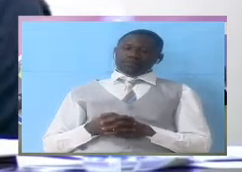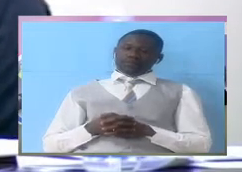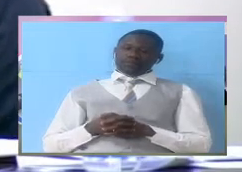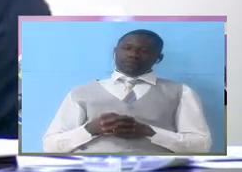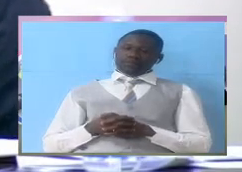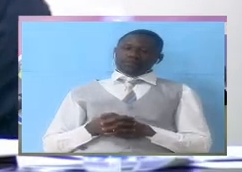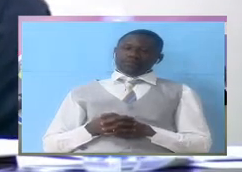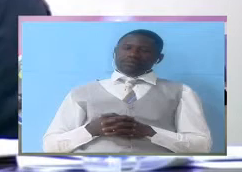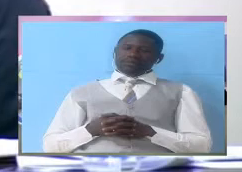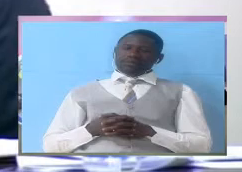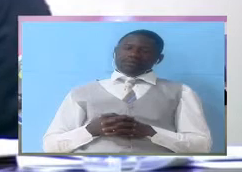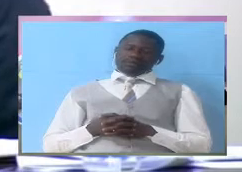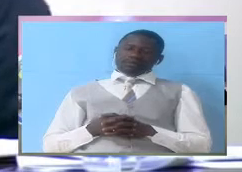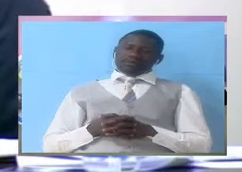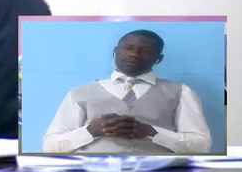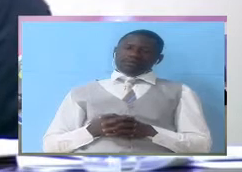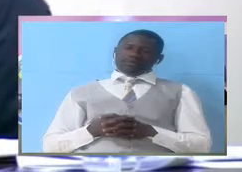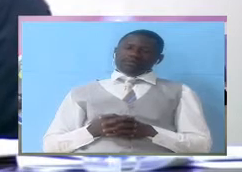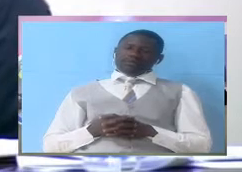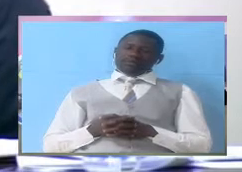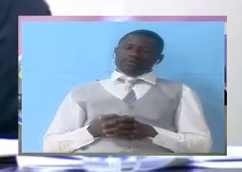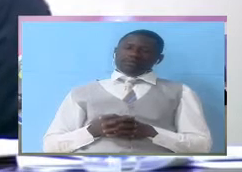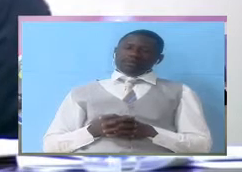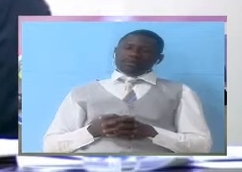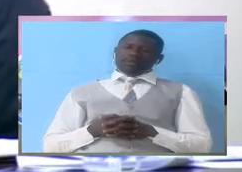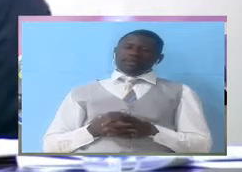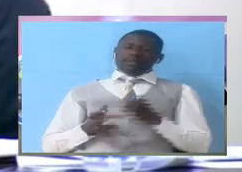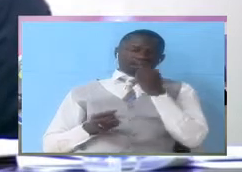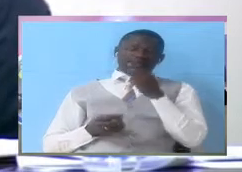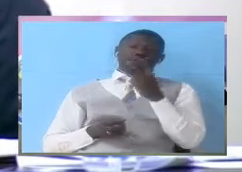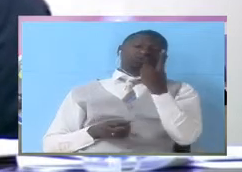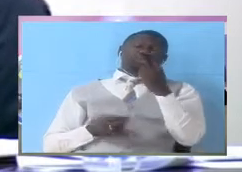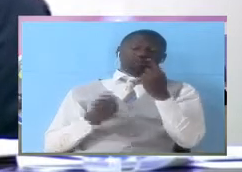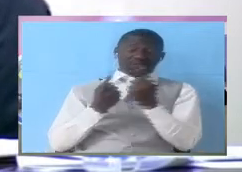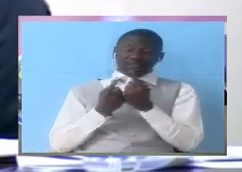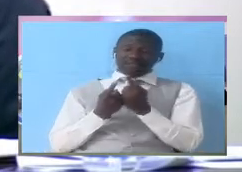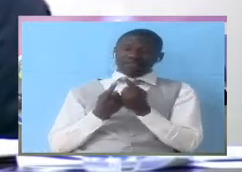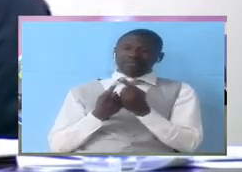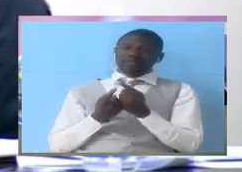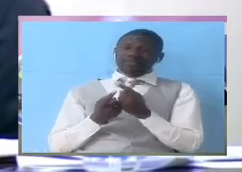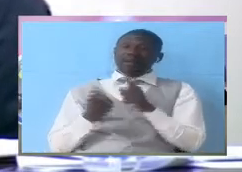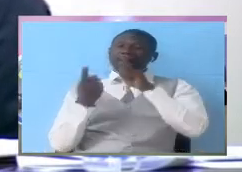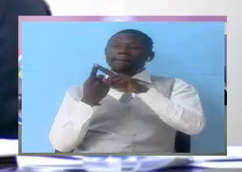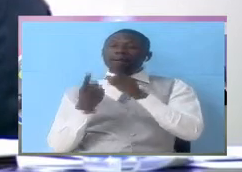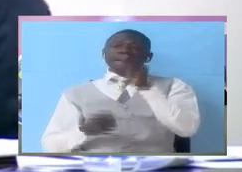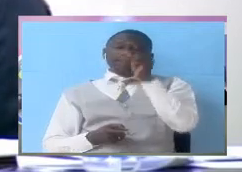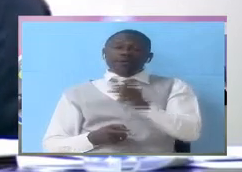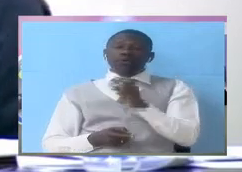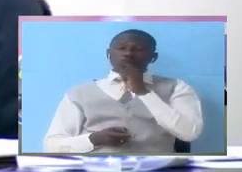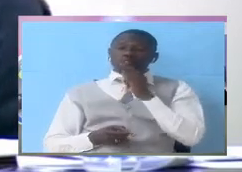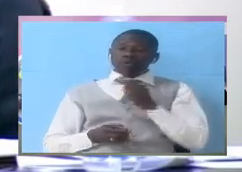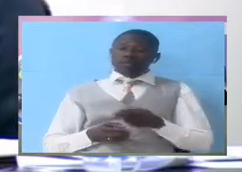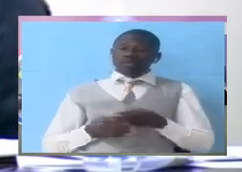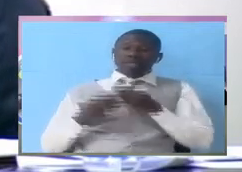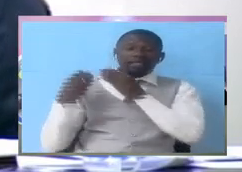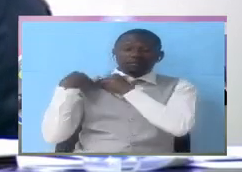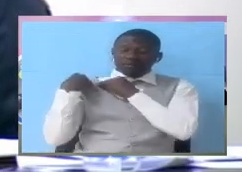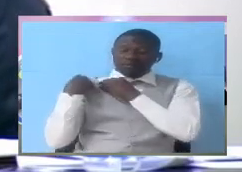Ñaari mbira ci nek. Moy ki nga xamne mom lañ denka njiti panel